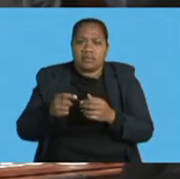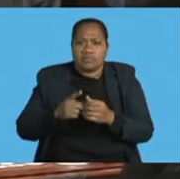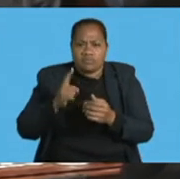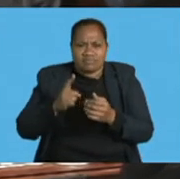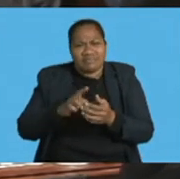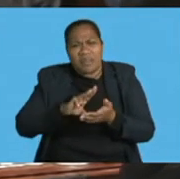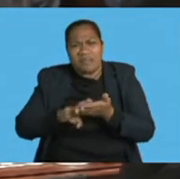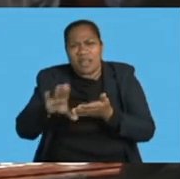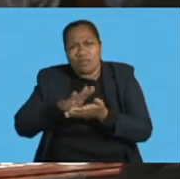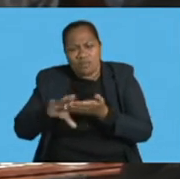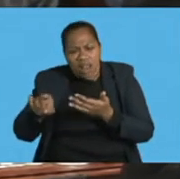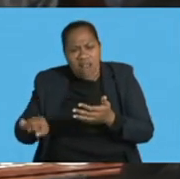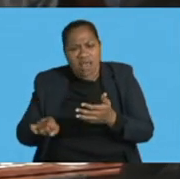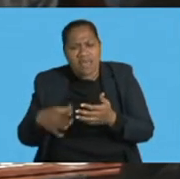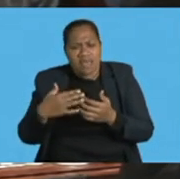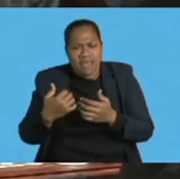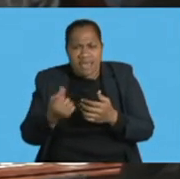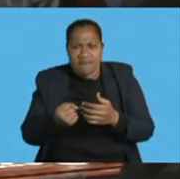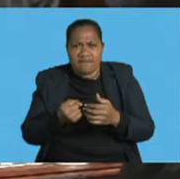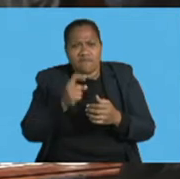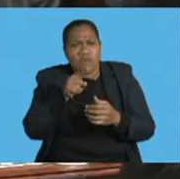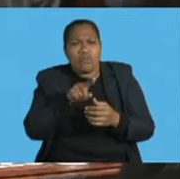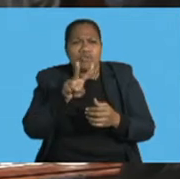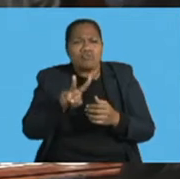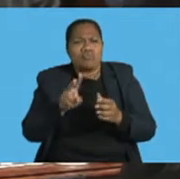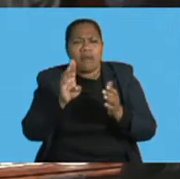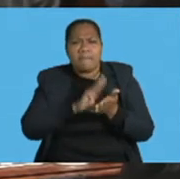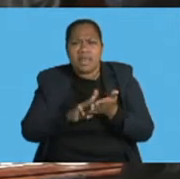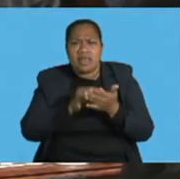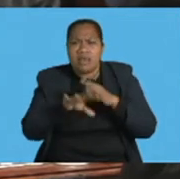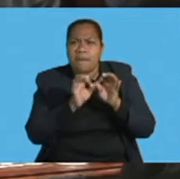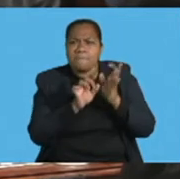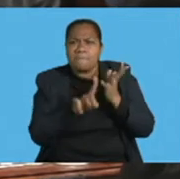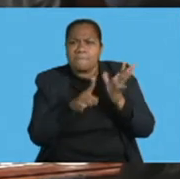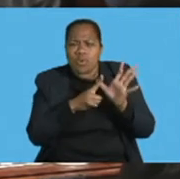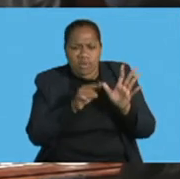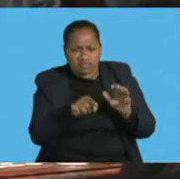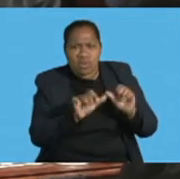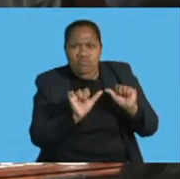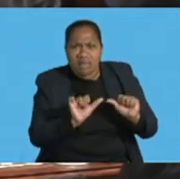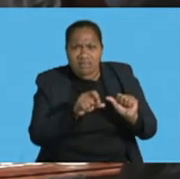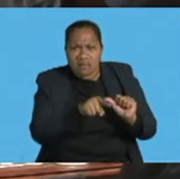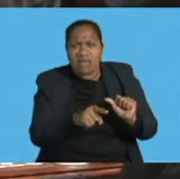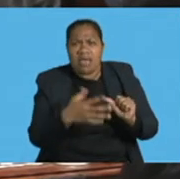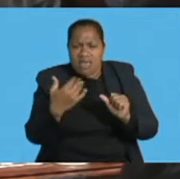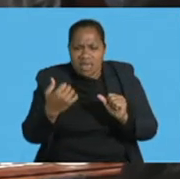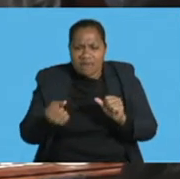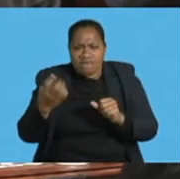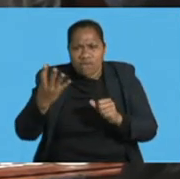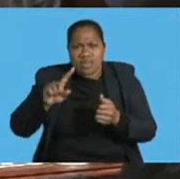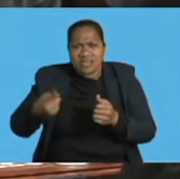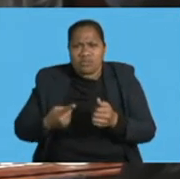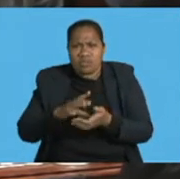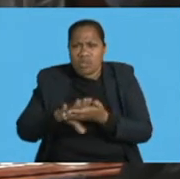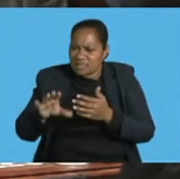$916,000. The Bua Island seawall project, $1.2 million. Nai Sao village coastal protection work, $314,000.